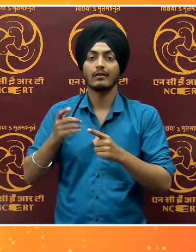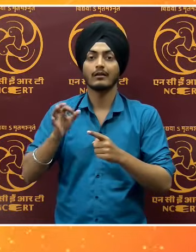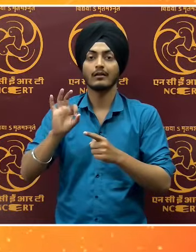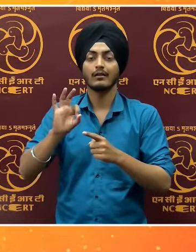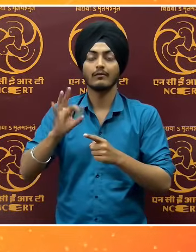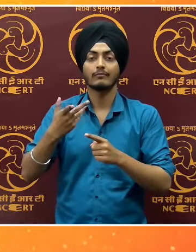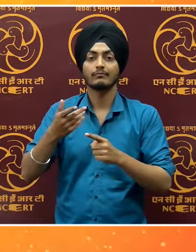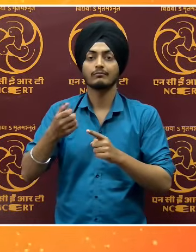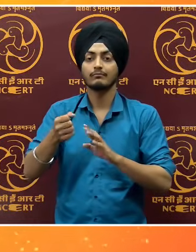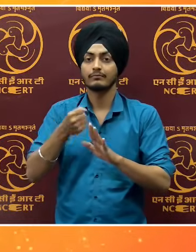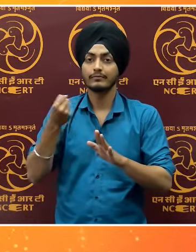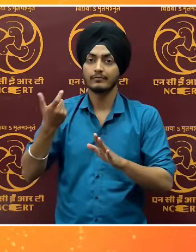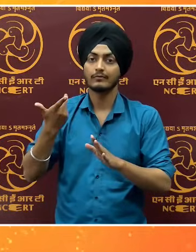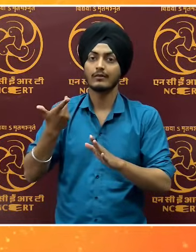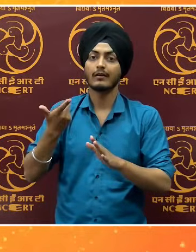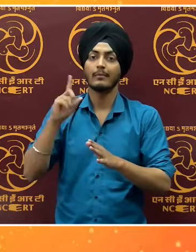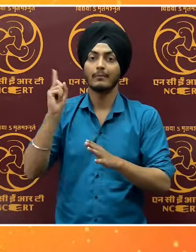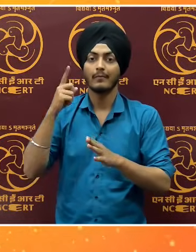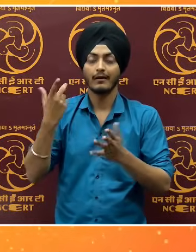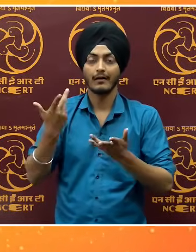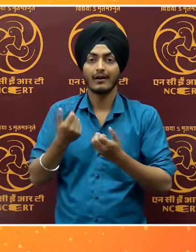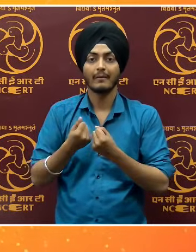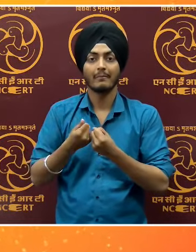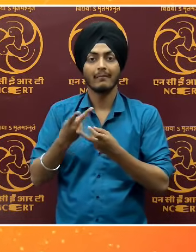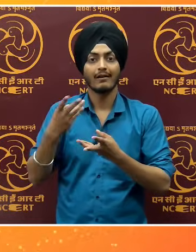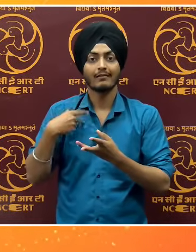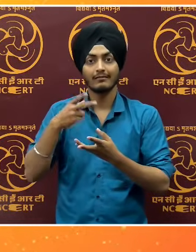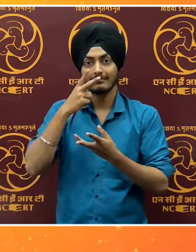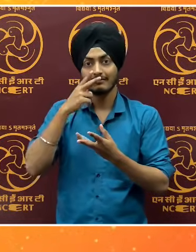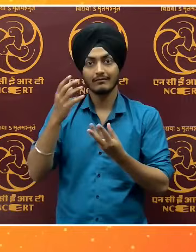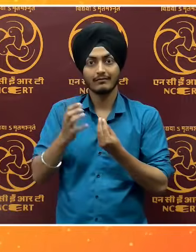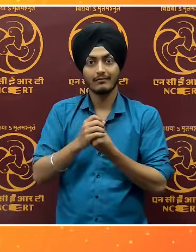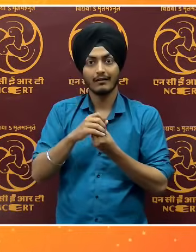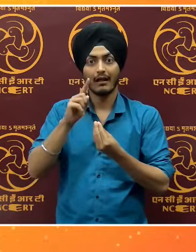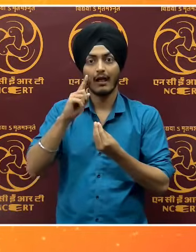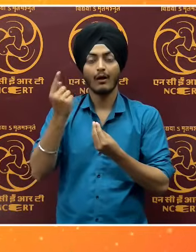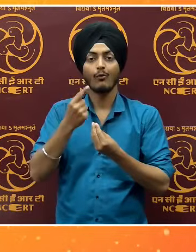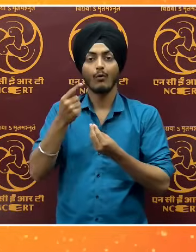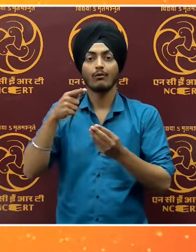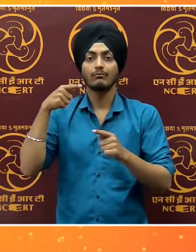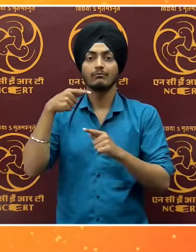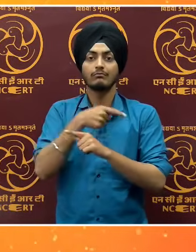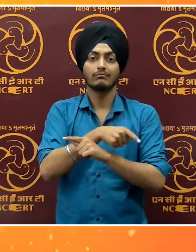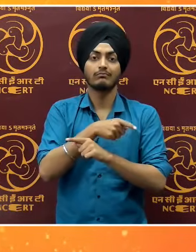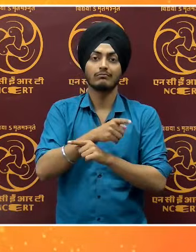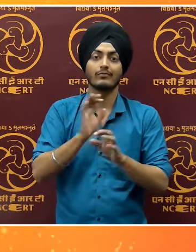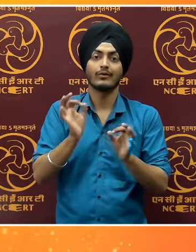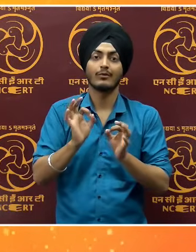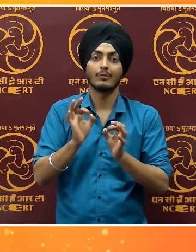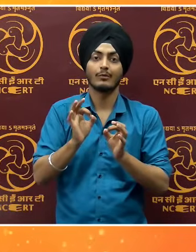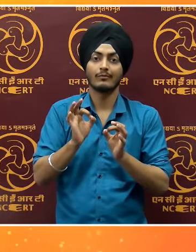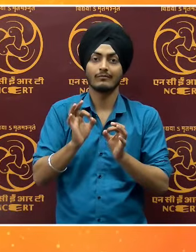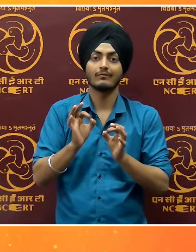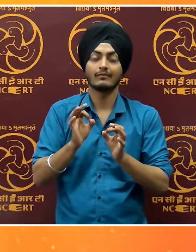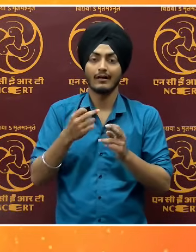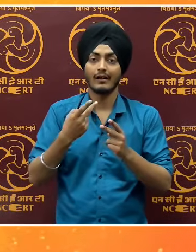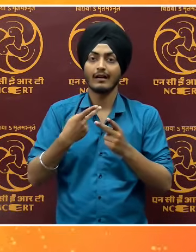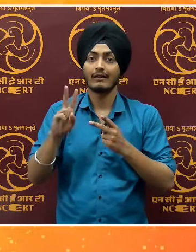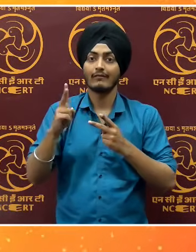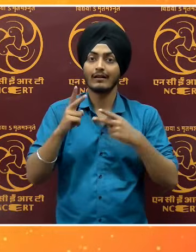the devices that we are used in the home or circuit we are using in the home is